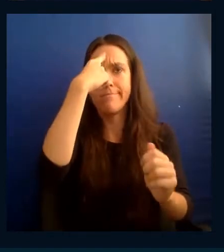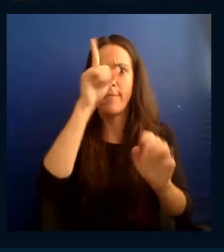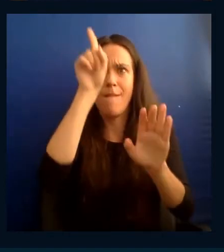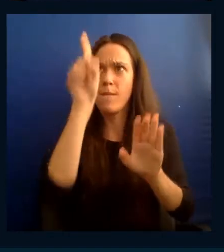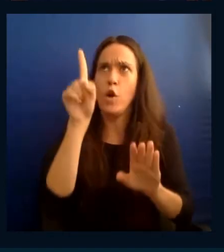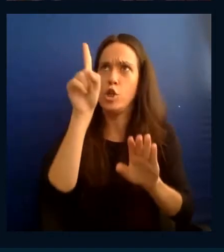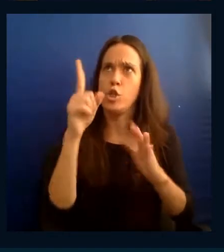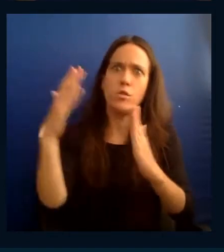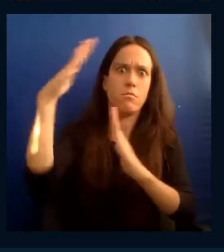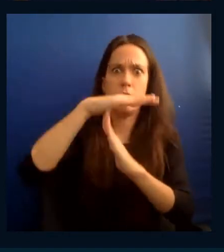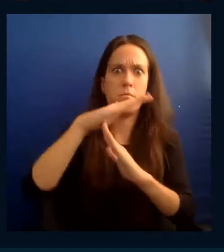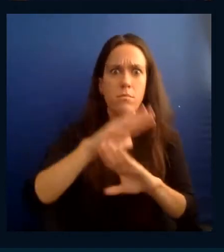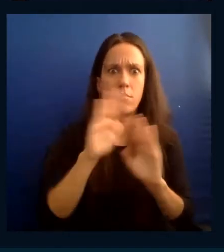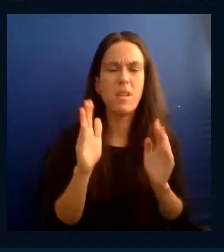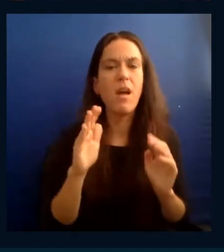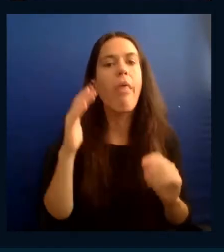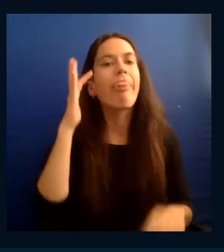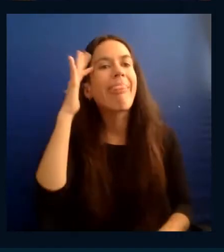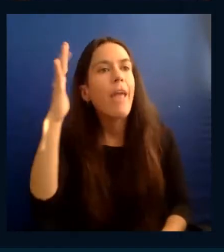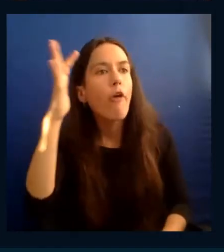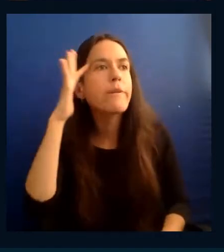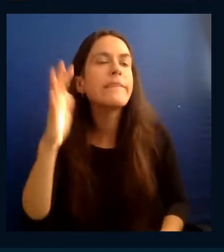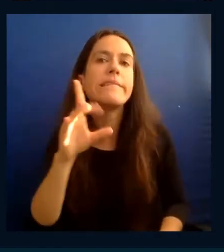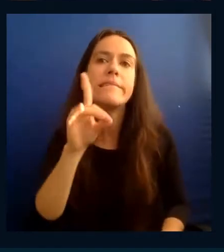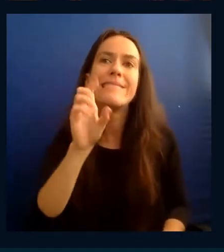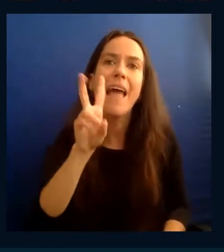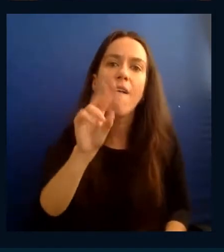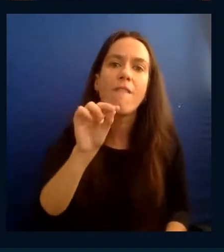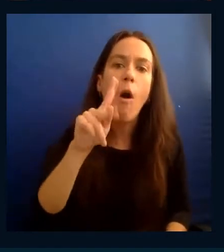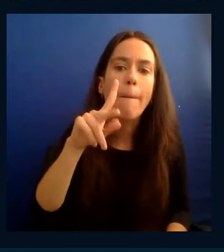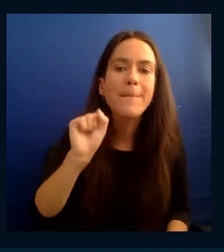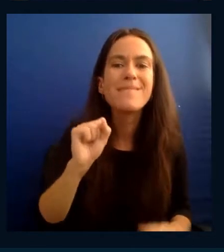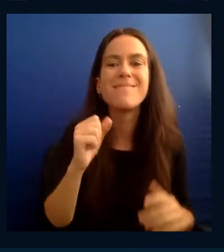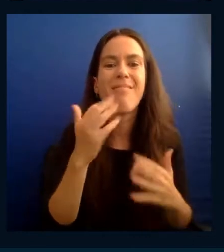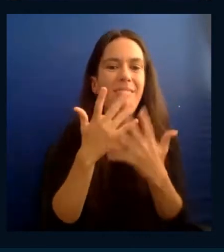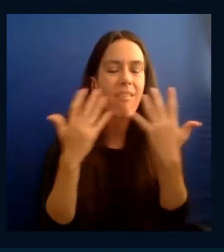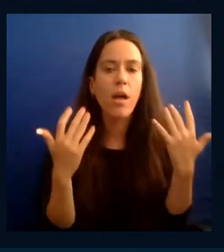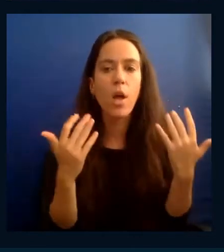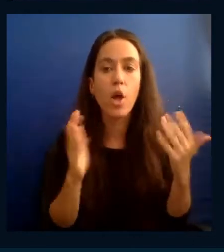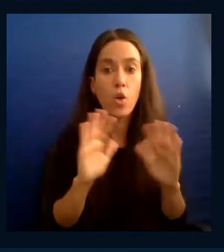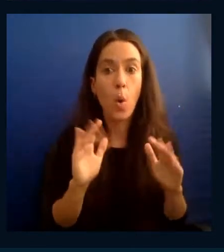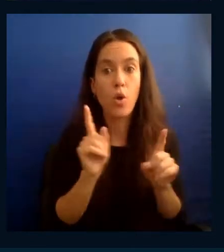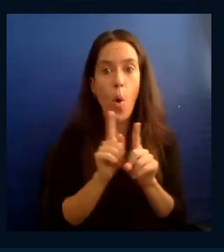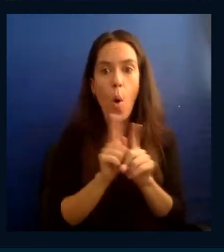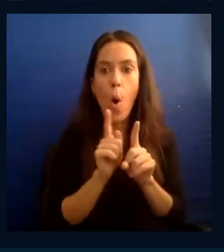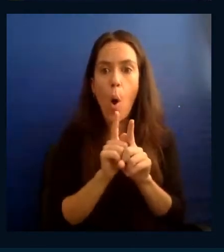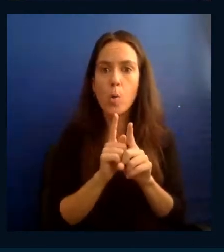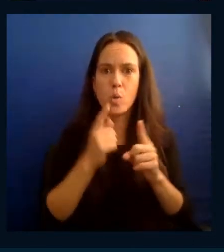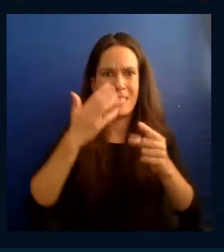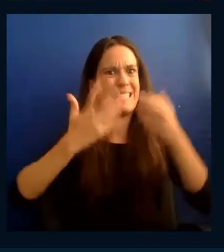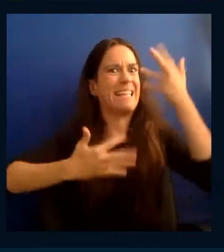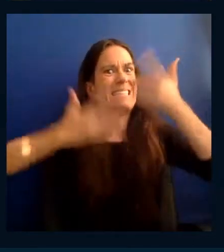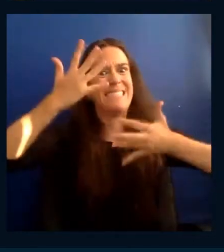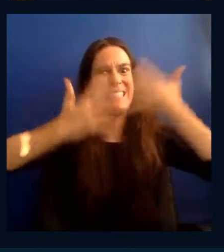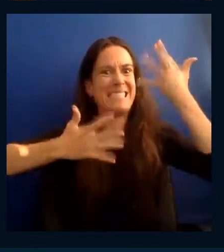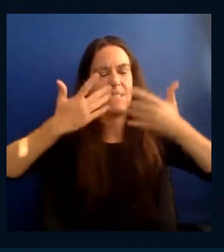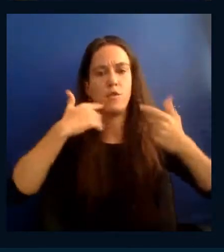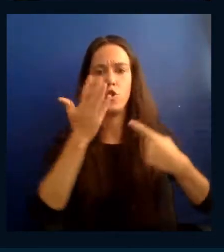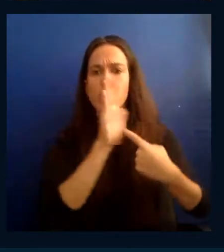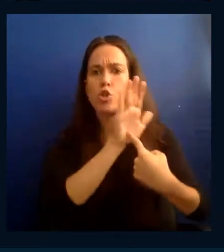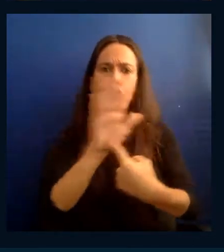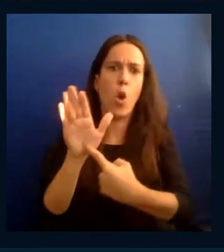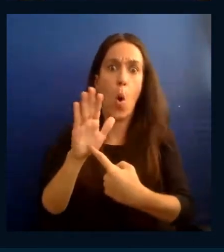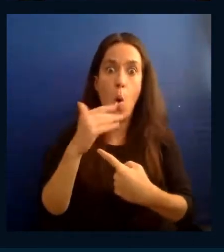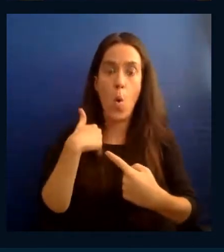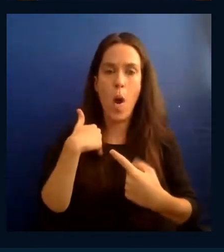longer just a theory that we can think about and talk about and read about, but we also have hard statistical facts that show us what high-performing